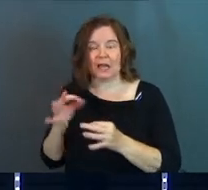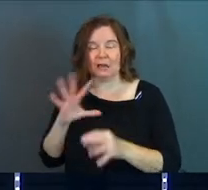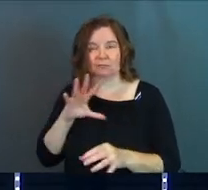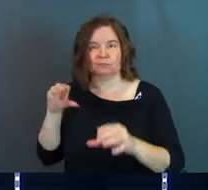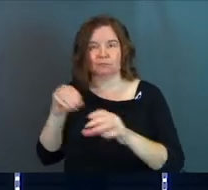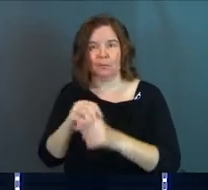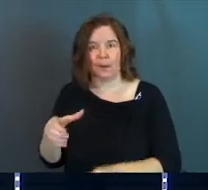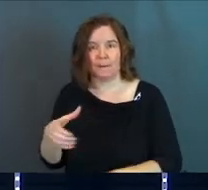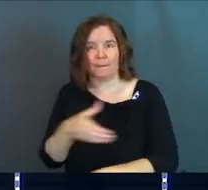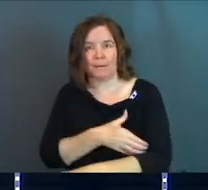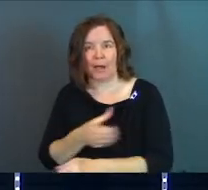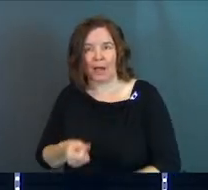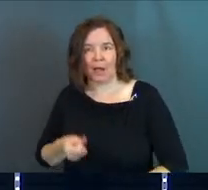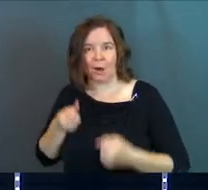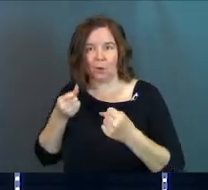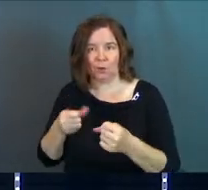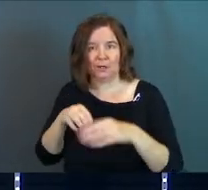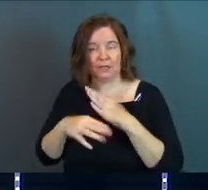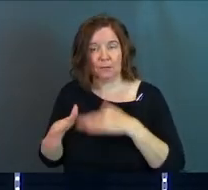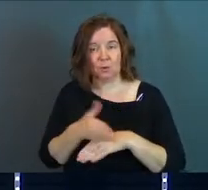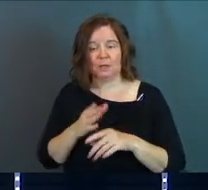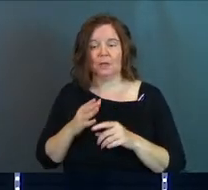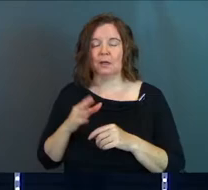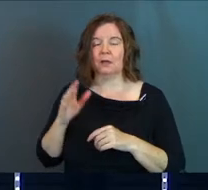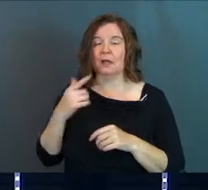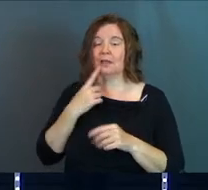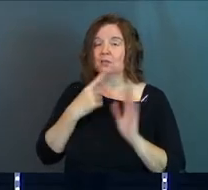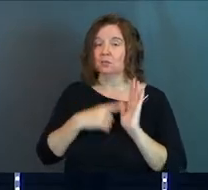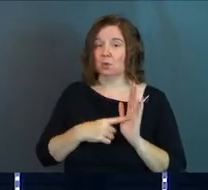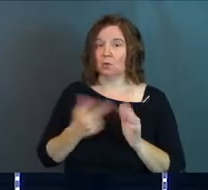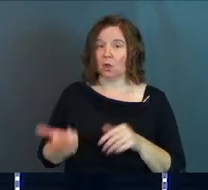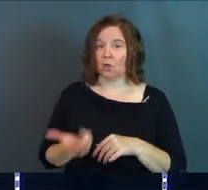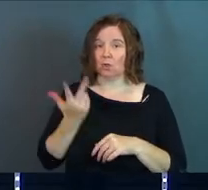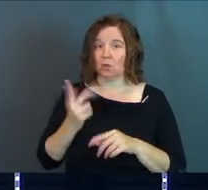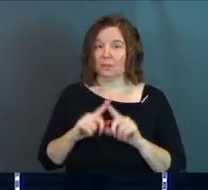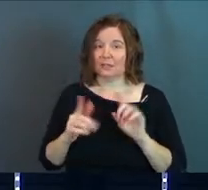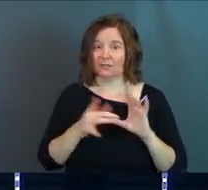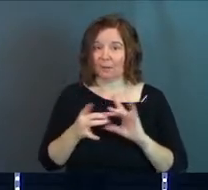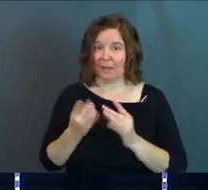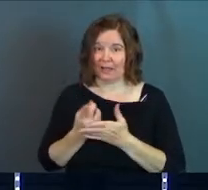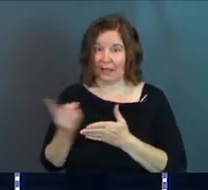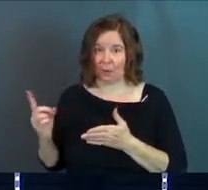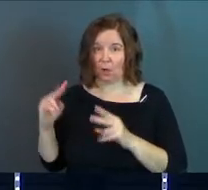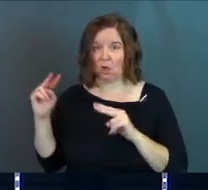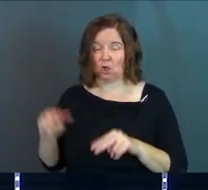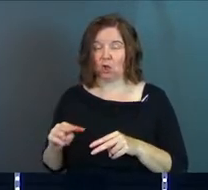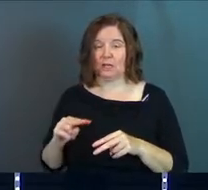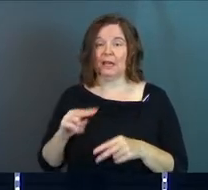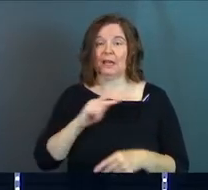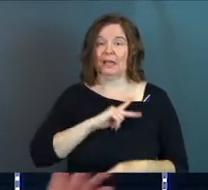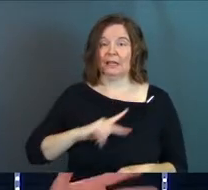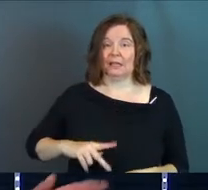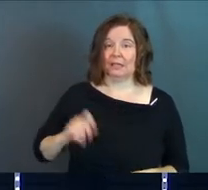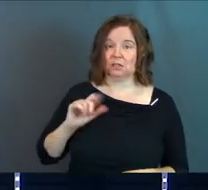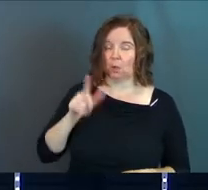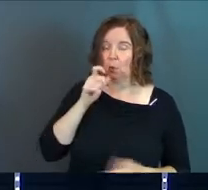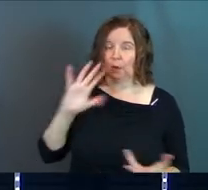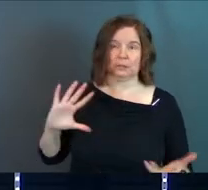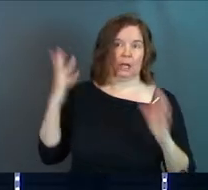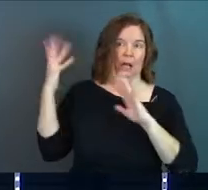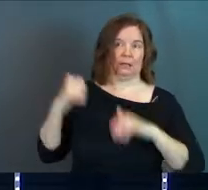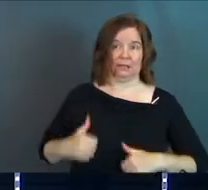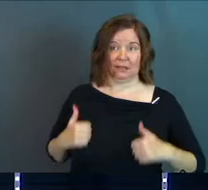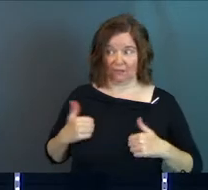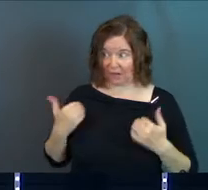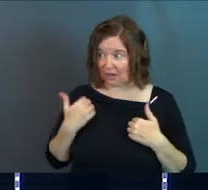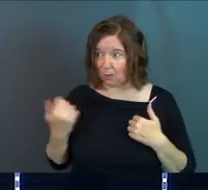power in music. And he gave us, Pastor Ricky took us to three different passages last week, and we looked at King Saul, who had chaos in his life.